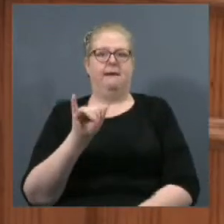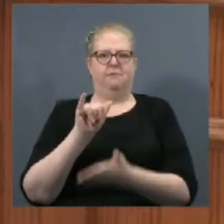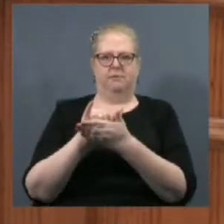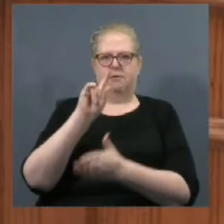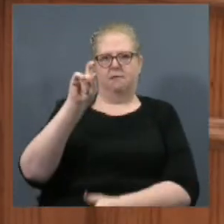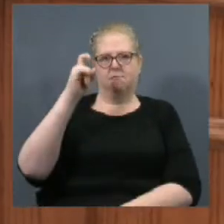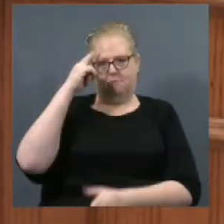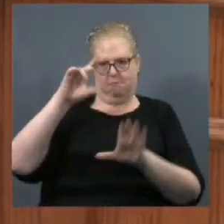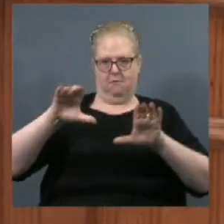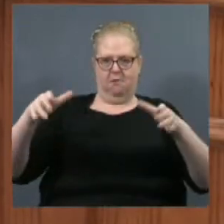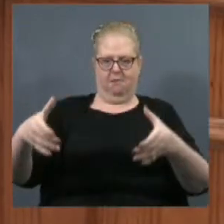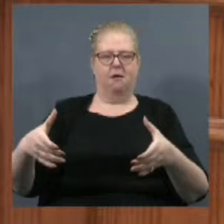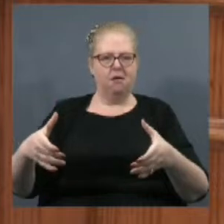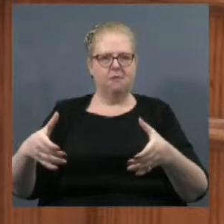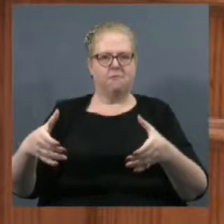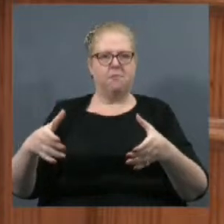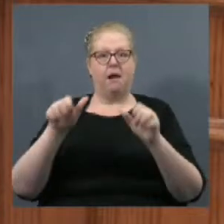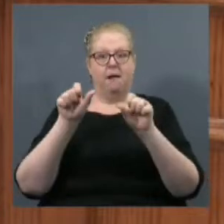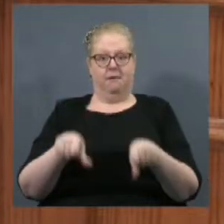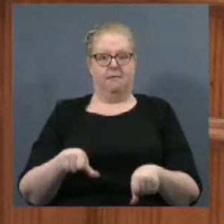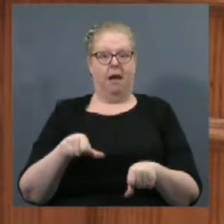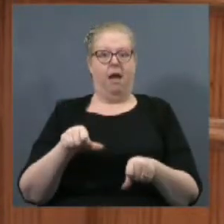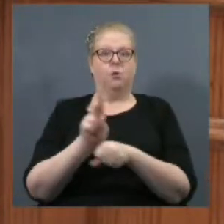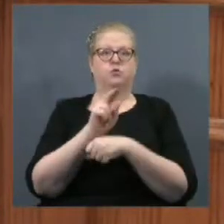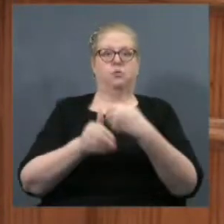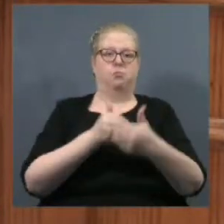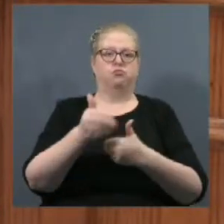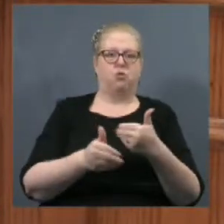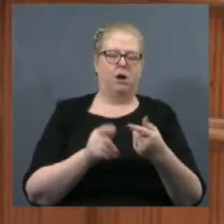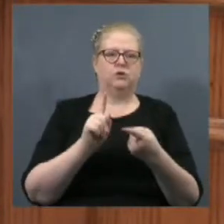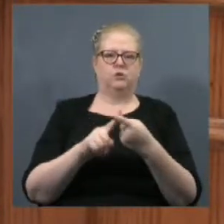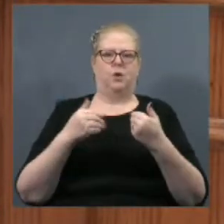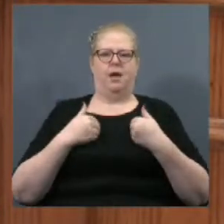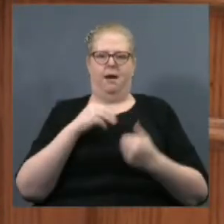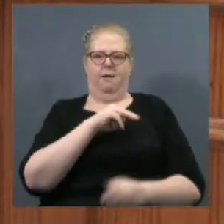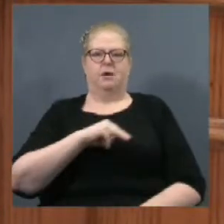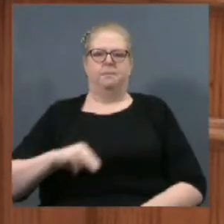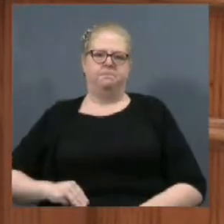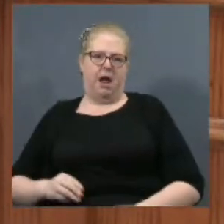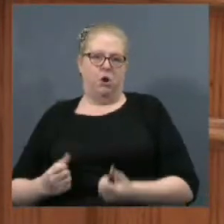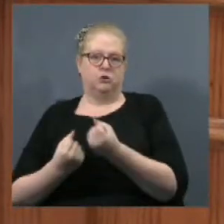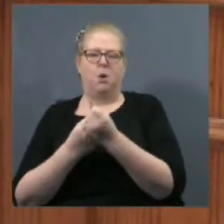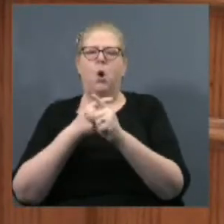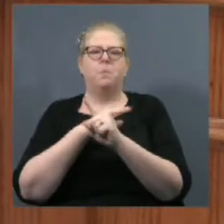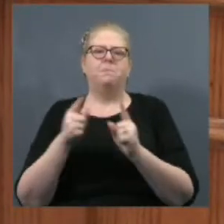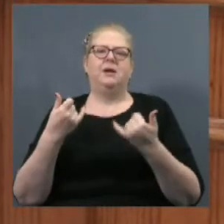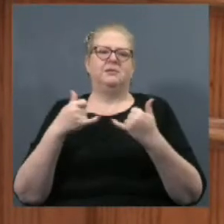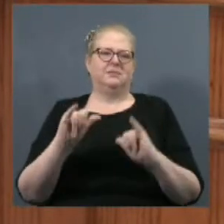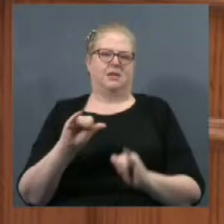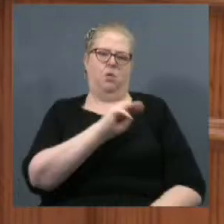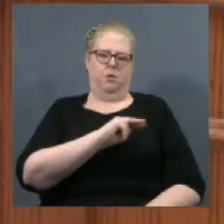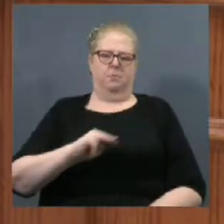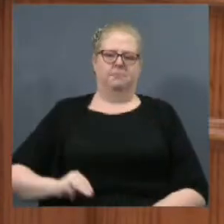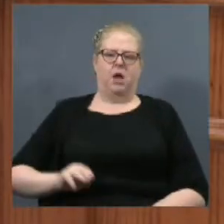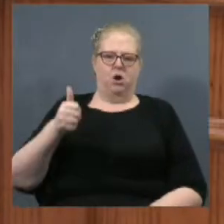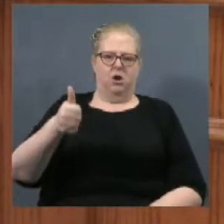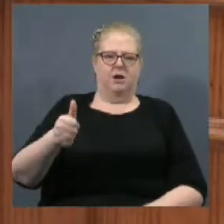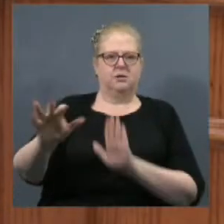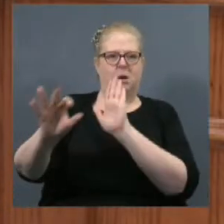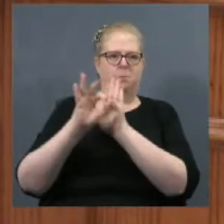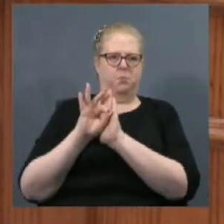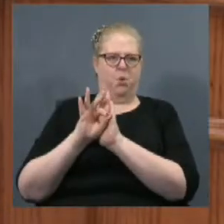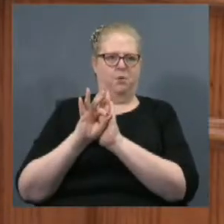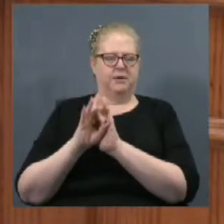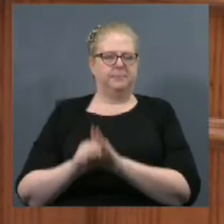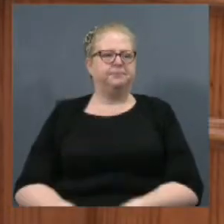a process to be used for the mayor's appointment. It's still the mayor's appointment. Is there anything that says that it can